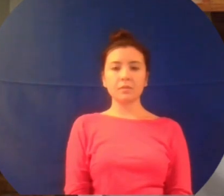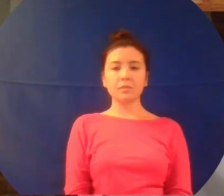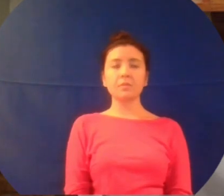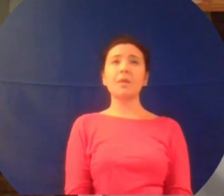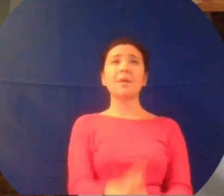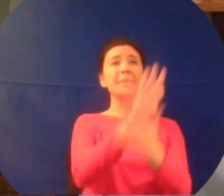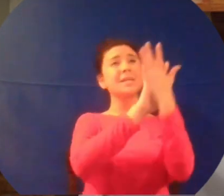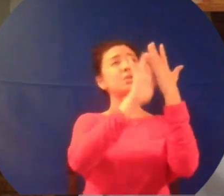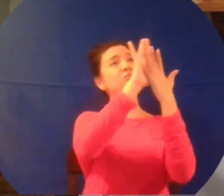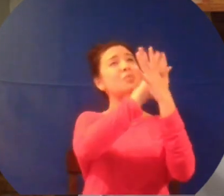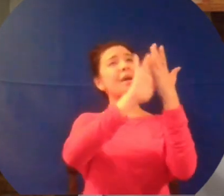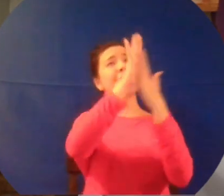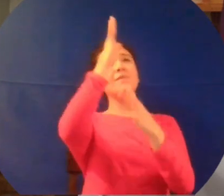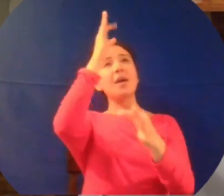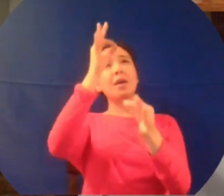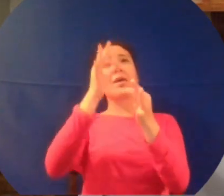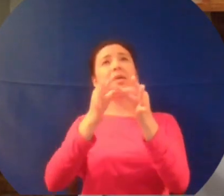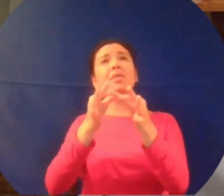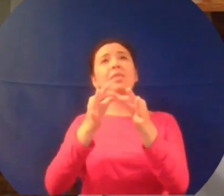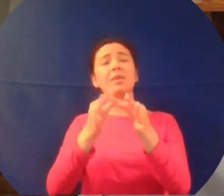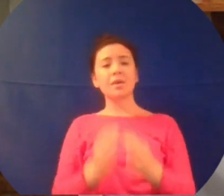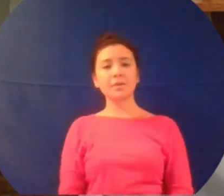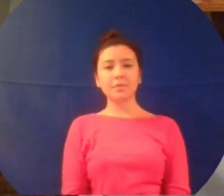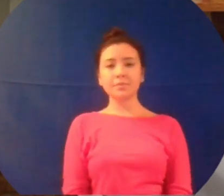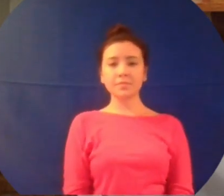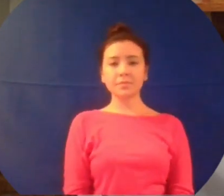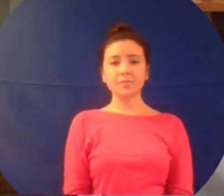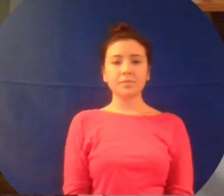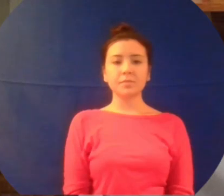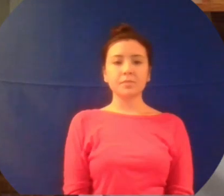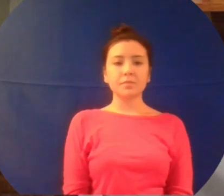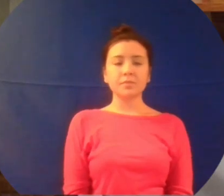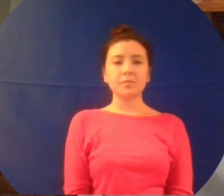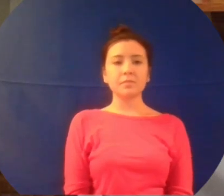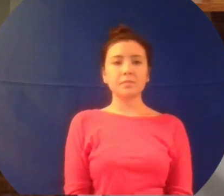The mystery of faith.